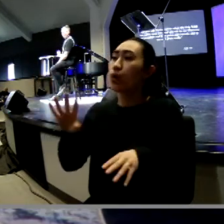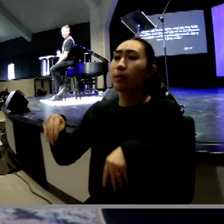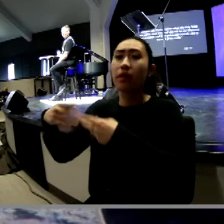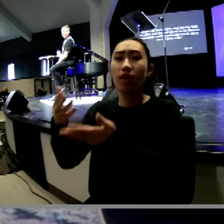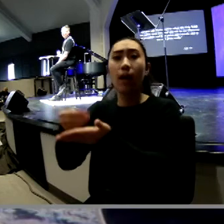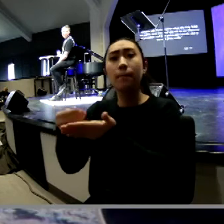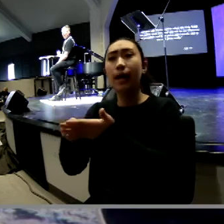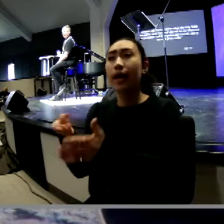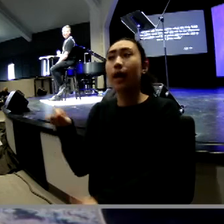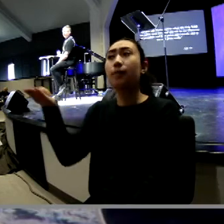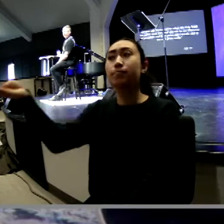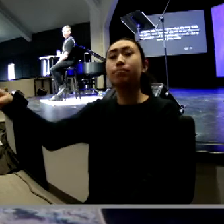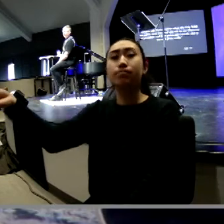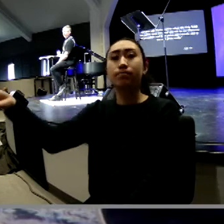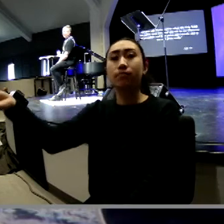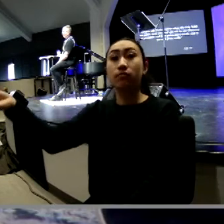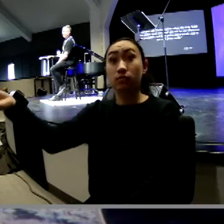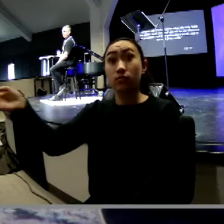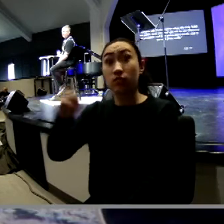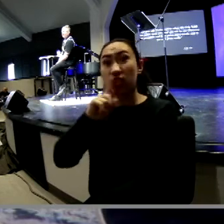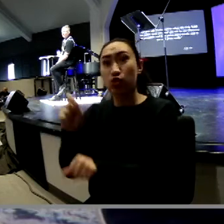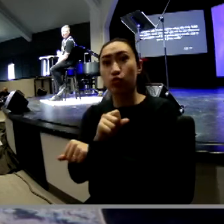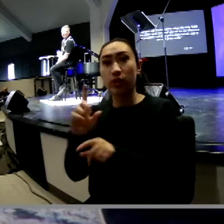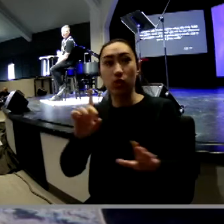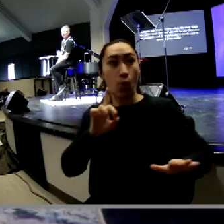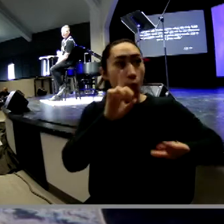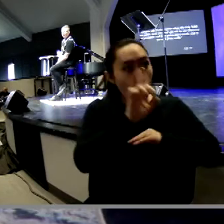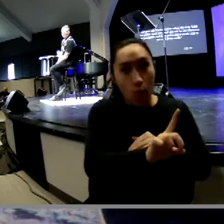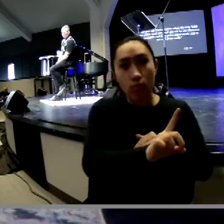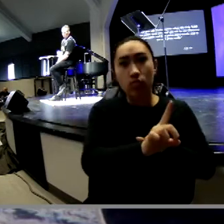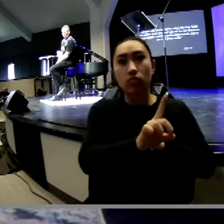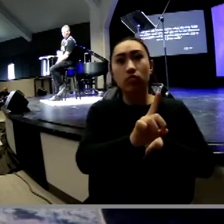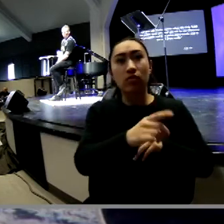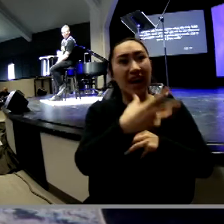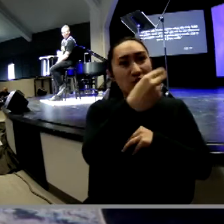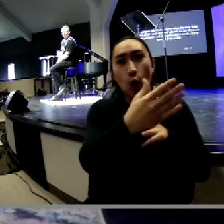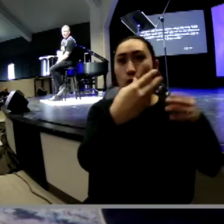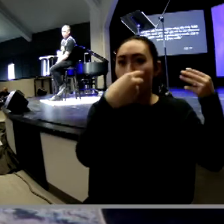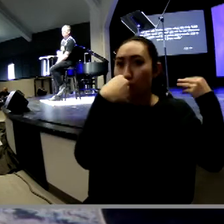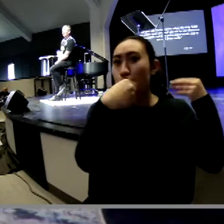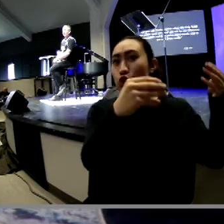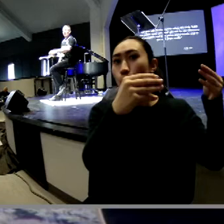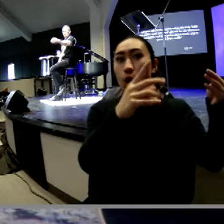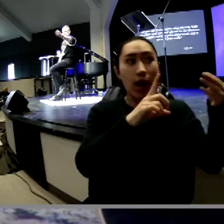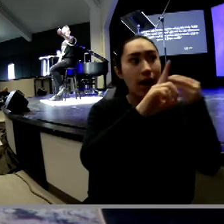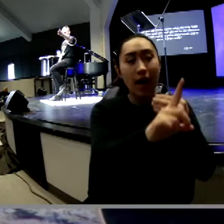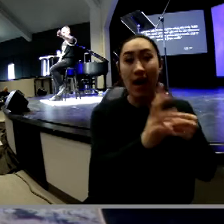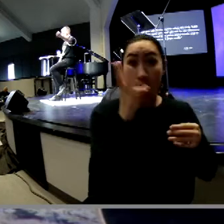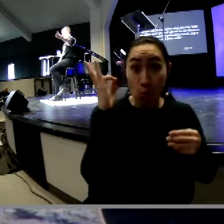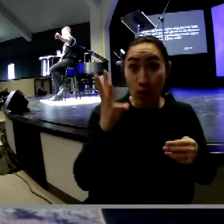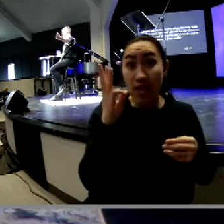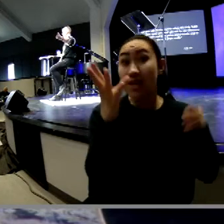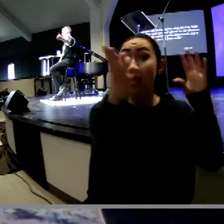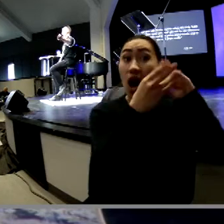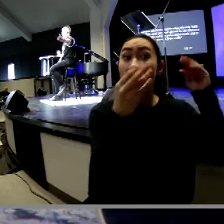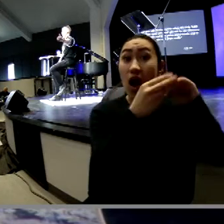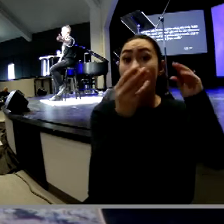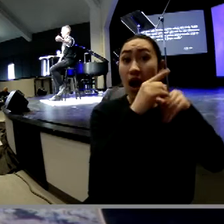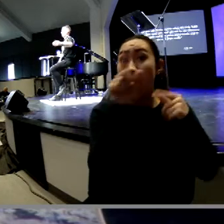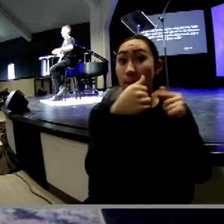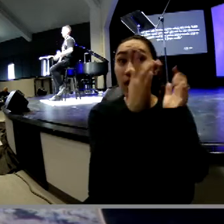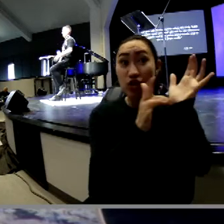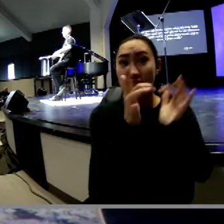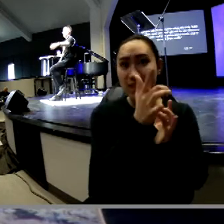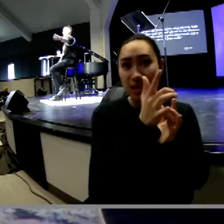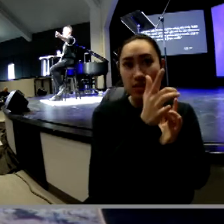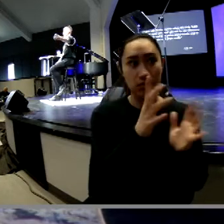going to require local impact. It doesn't mean we're not going to continue to sow in the world, continue to launch. We've got